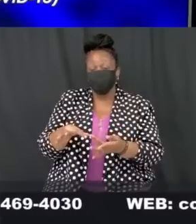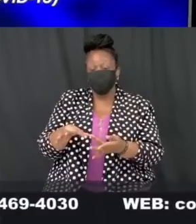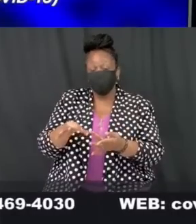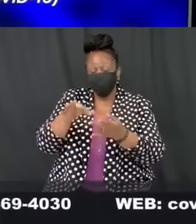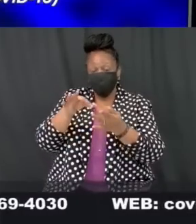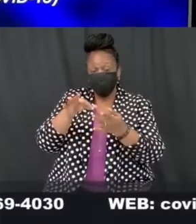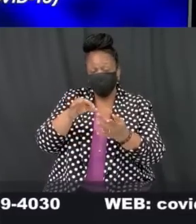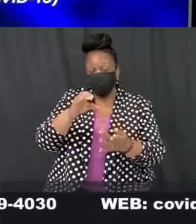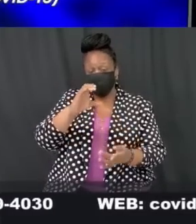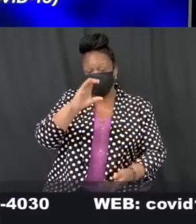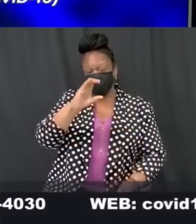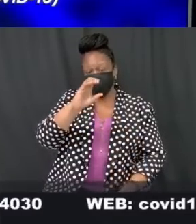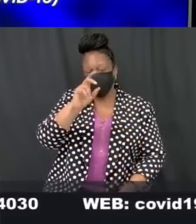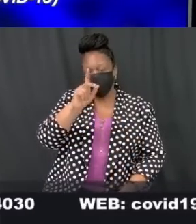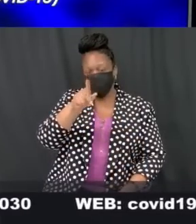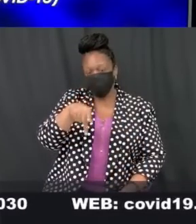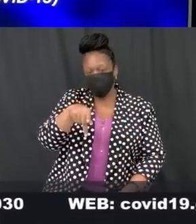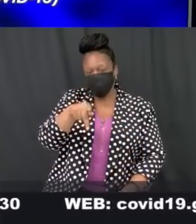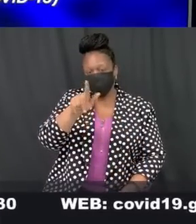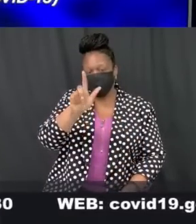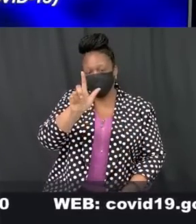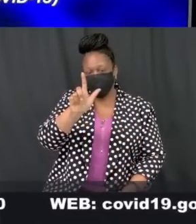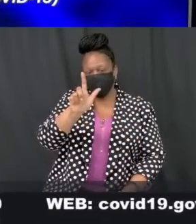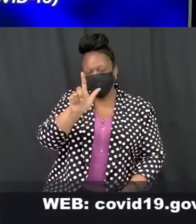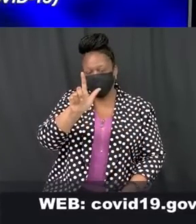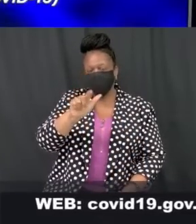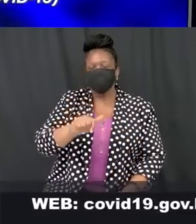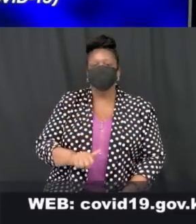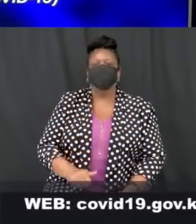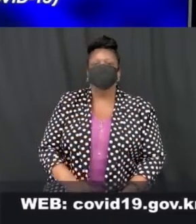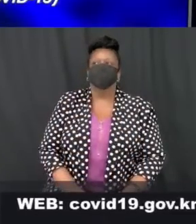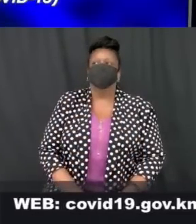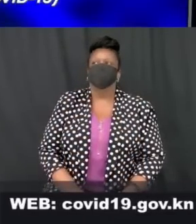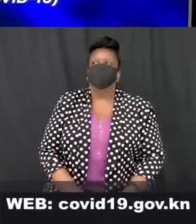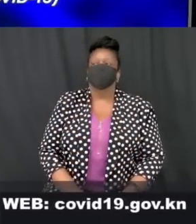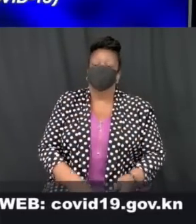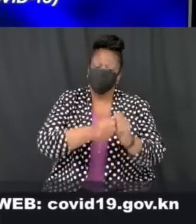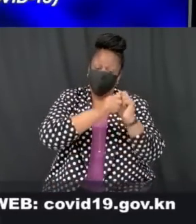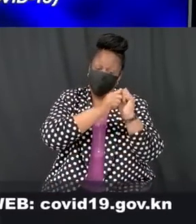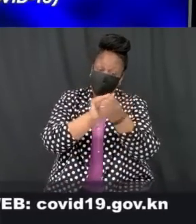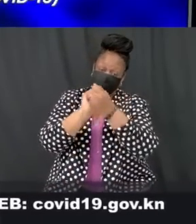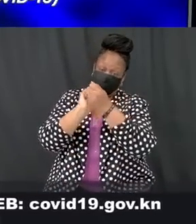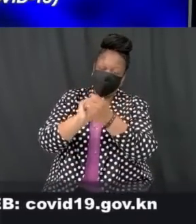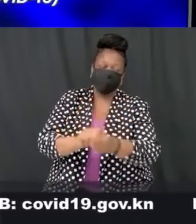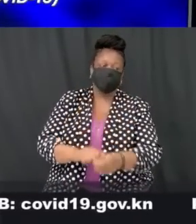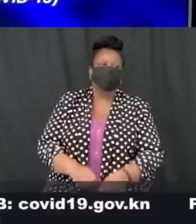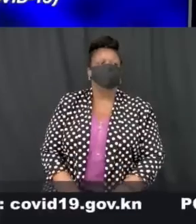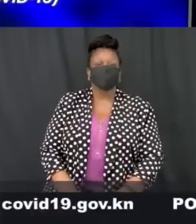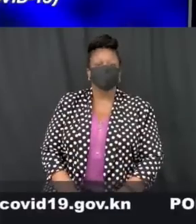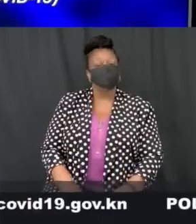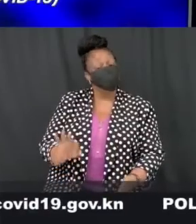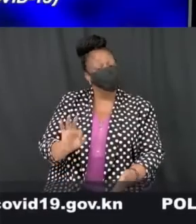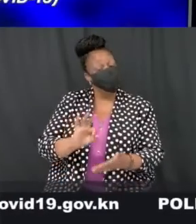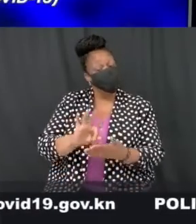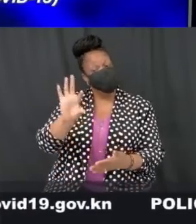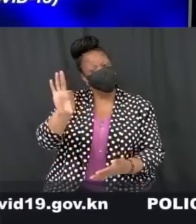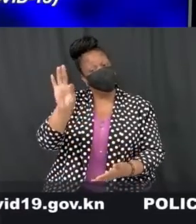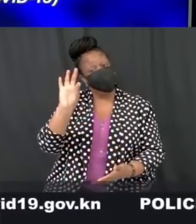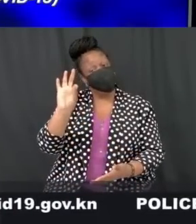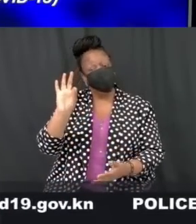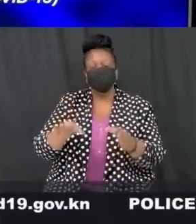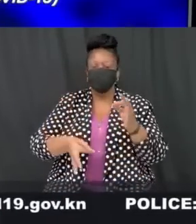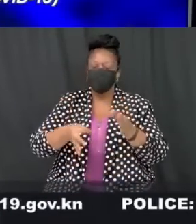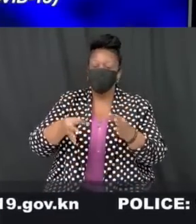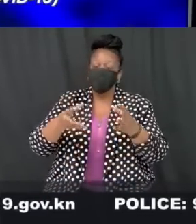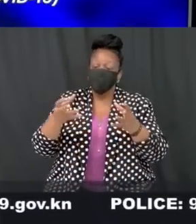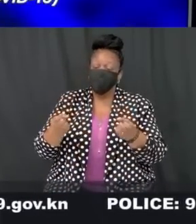the CPL will be happening, and it's a choice and a responsibility for persons who